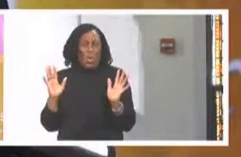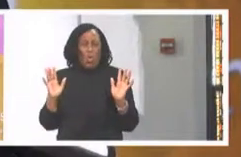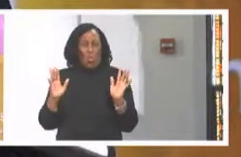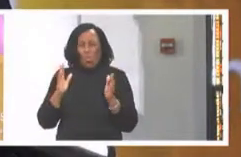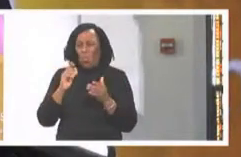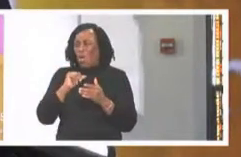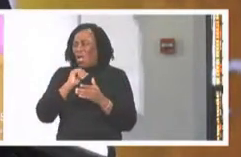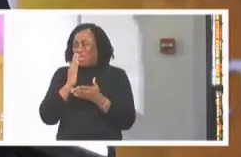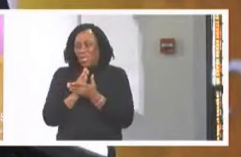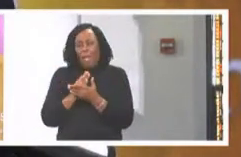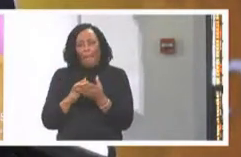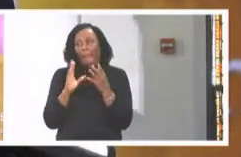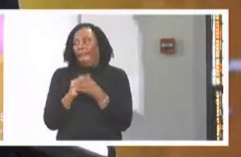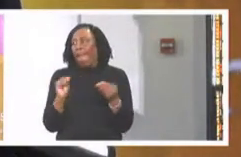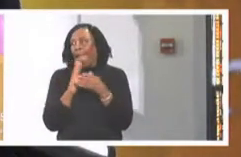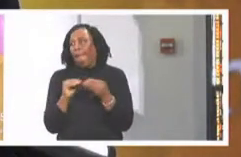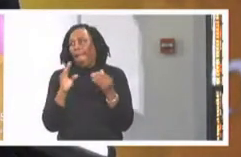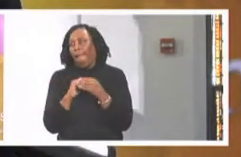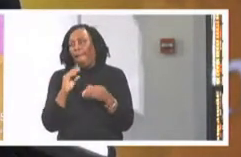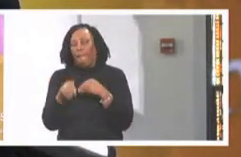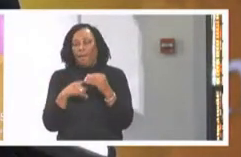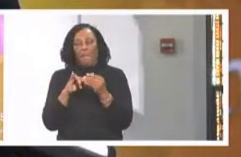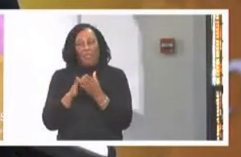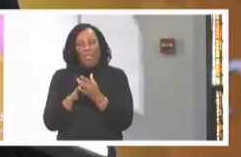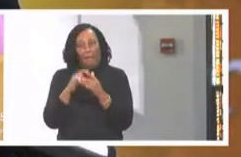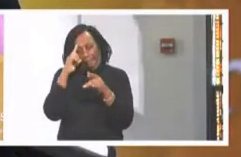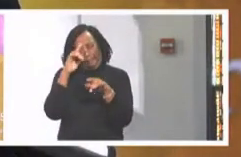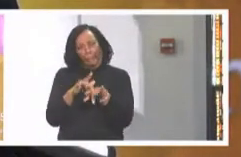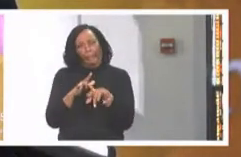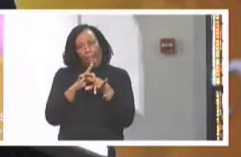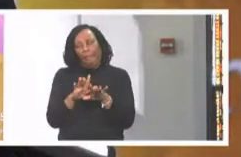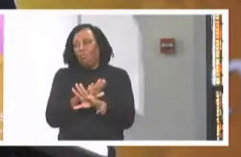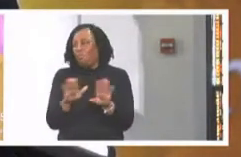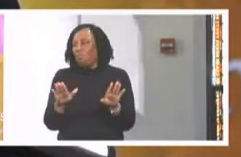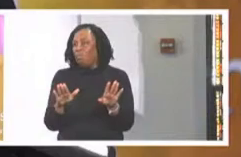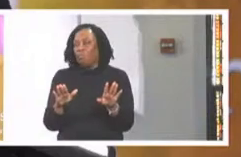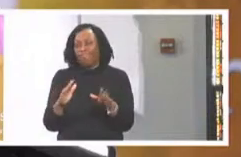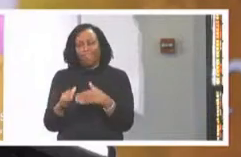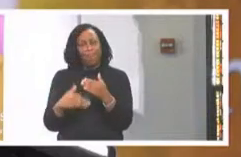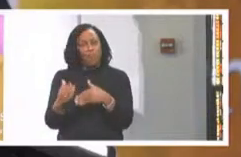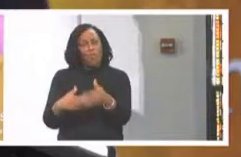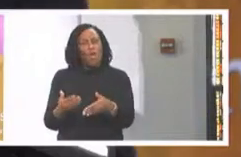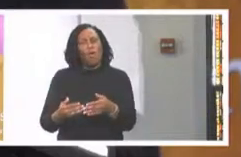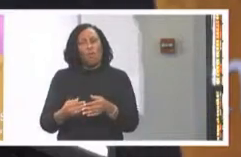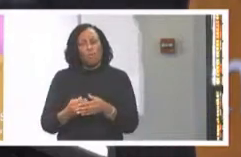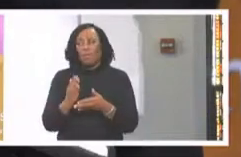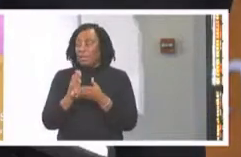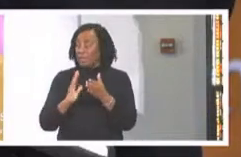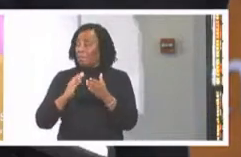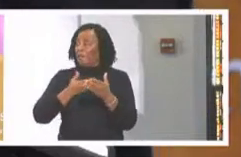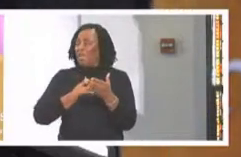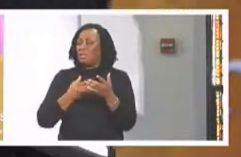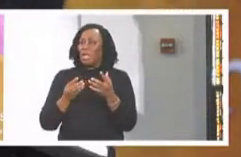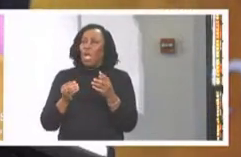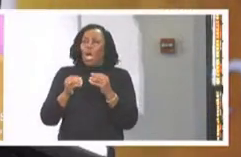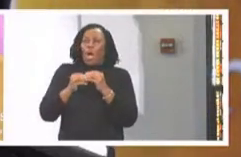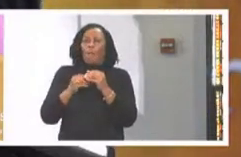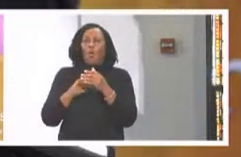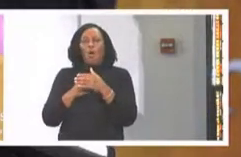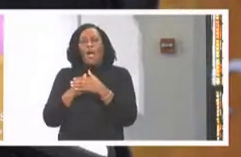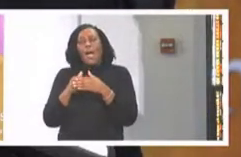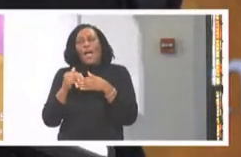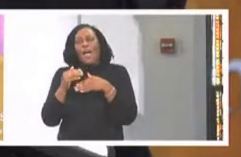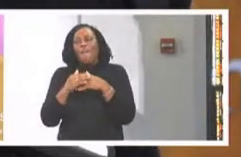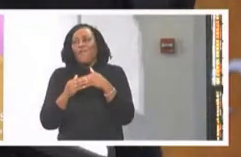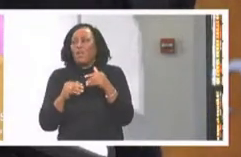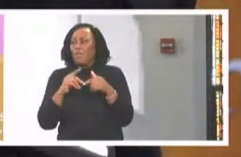stories. Move on from that place. Some of us are comfortable in the midst of our woe is me.